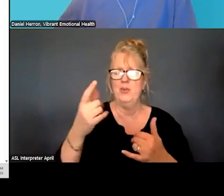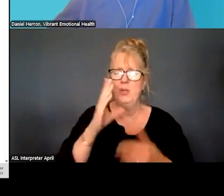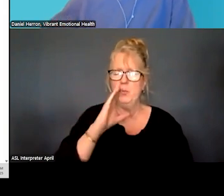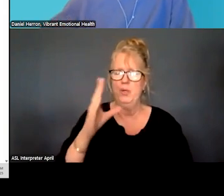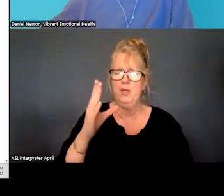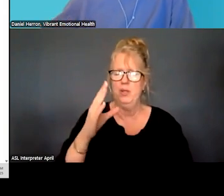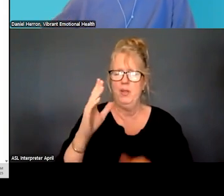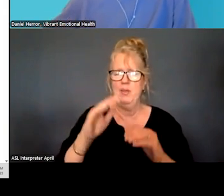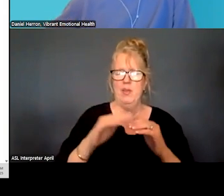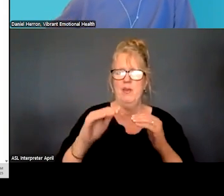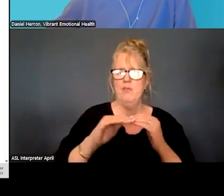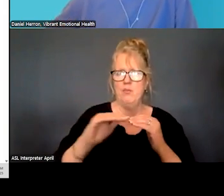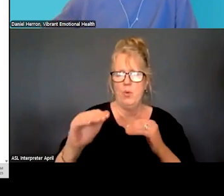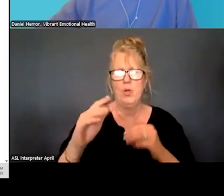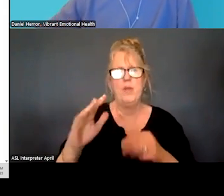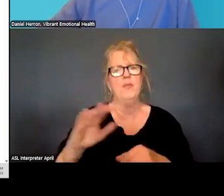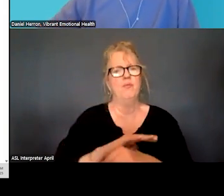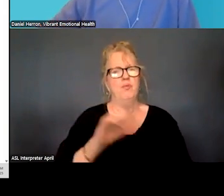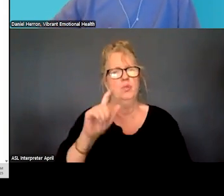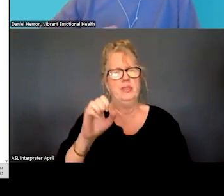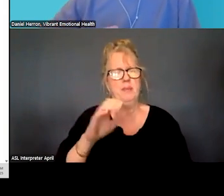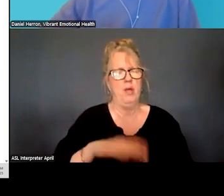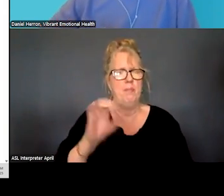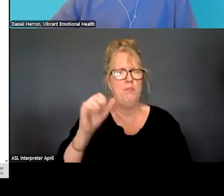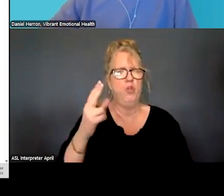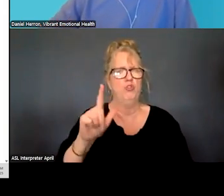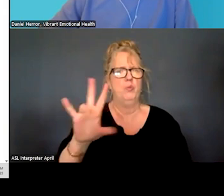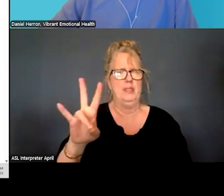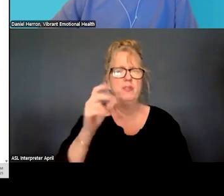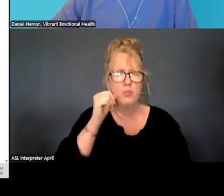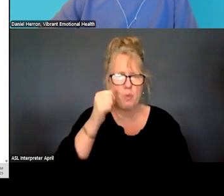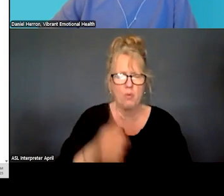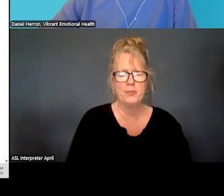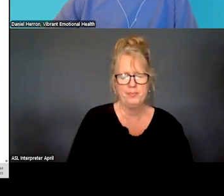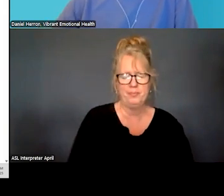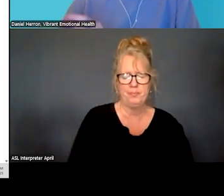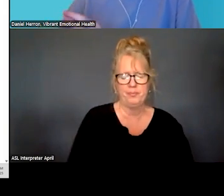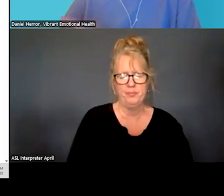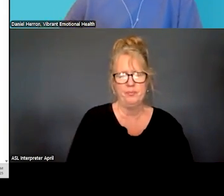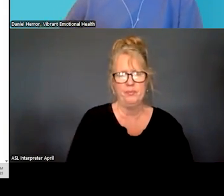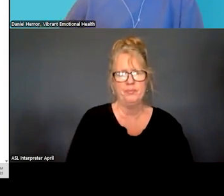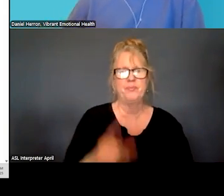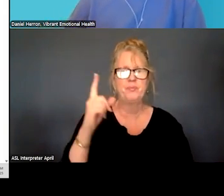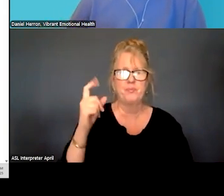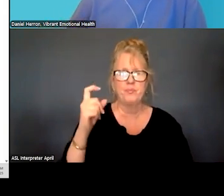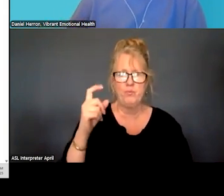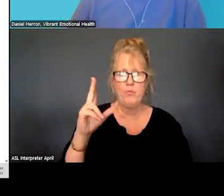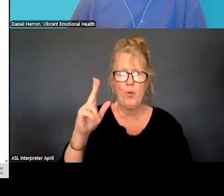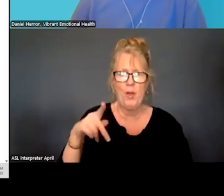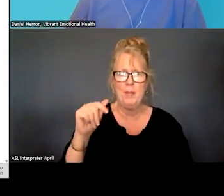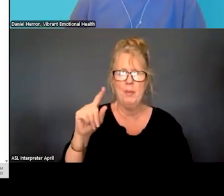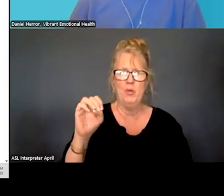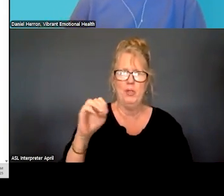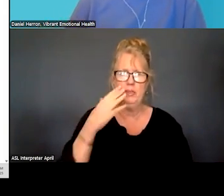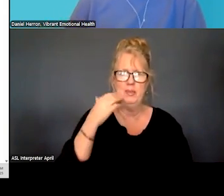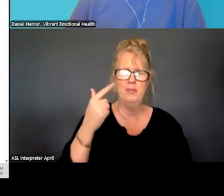floor of the full Senate on March 27th, which is tomorrow. And then finally, one more update just out of